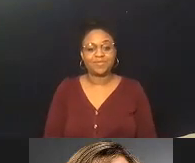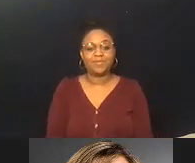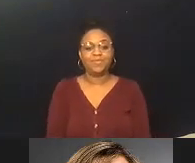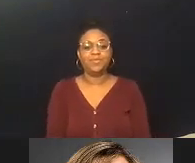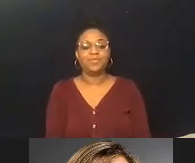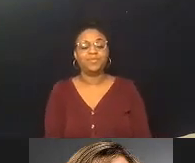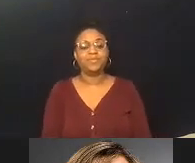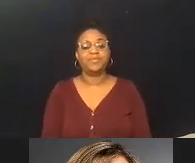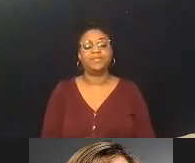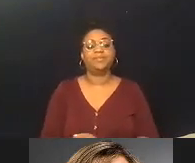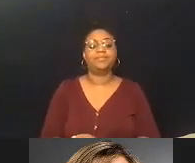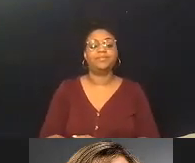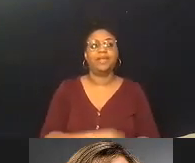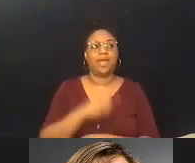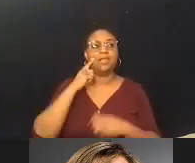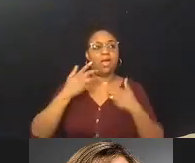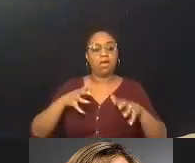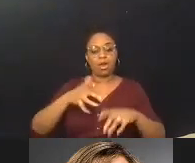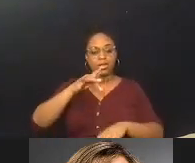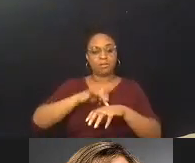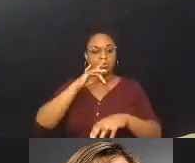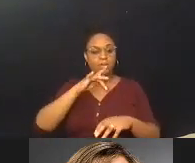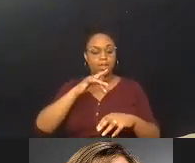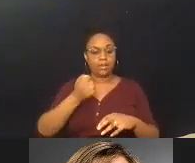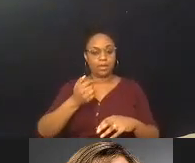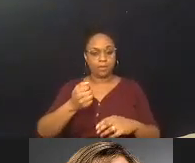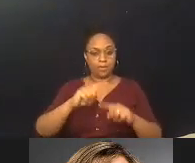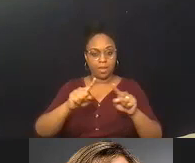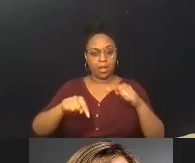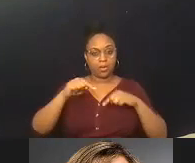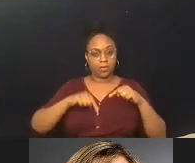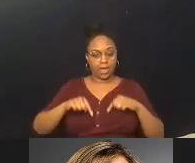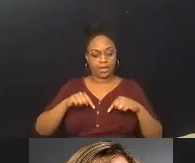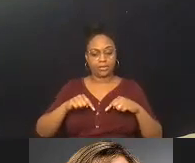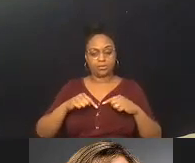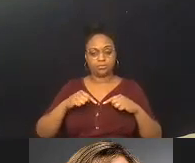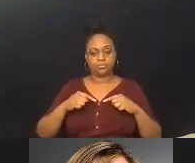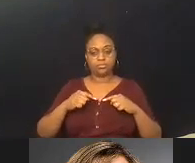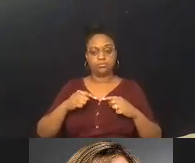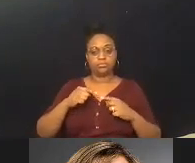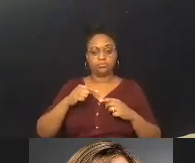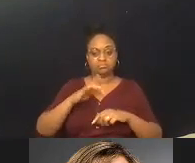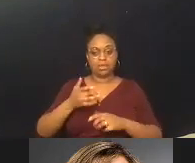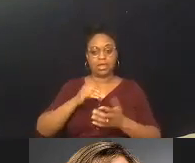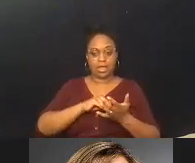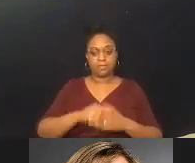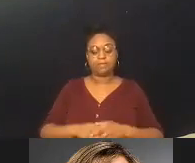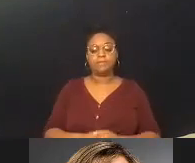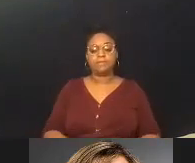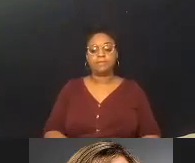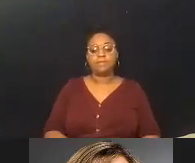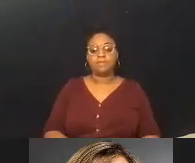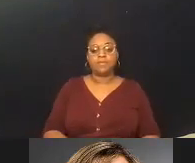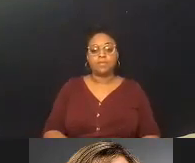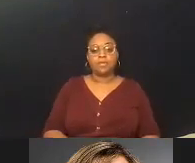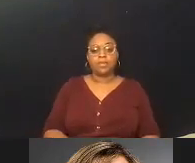So I think I kind of touched on this, but I'll go back. I think in general, diversity affects people's lives as much